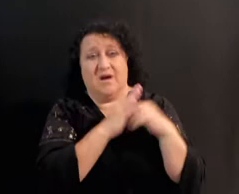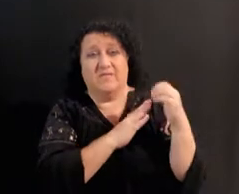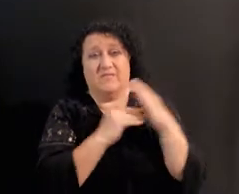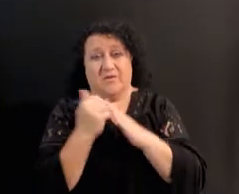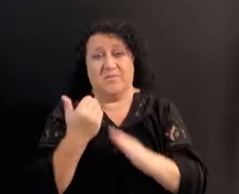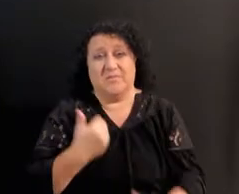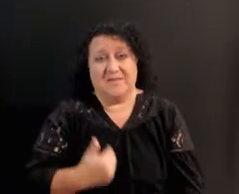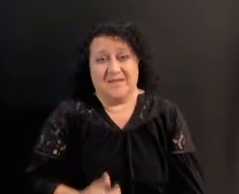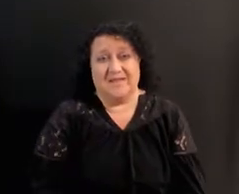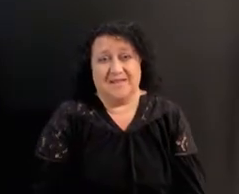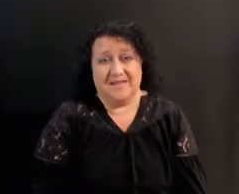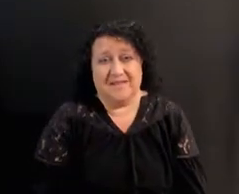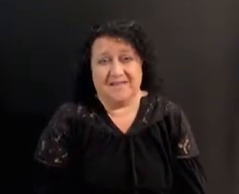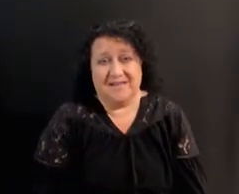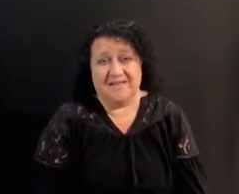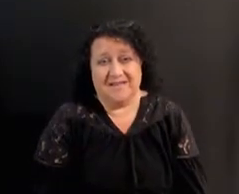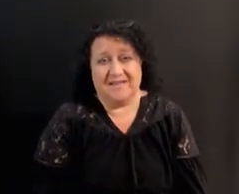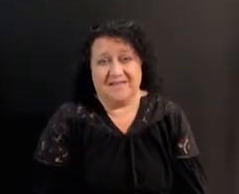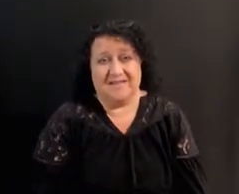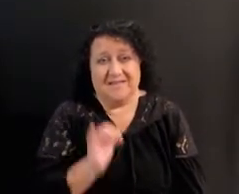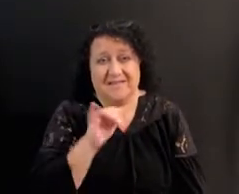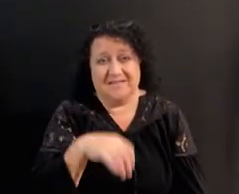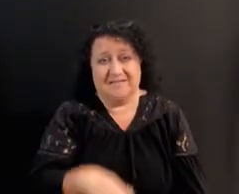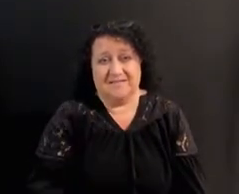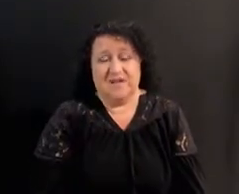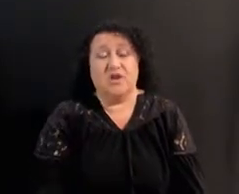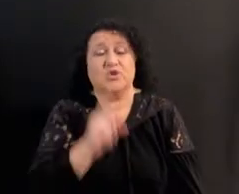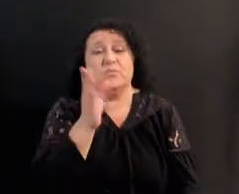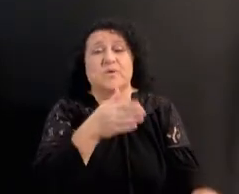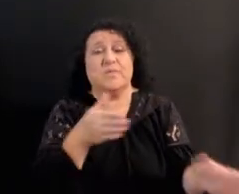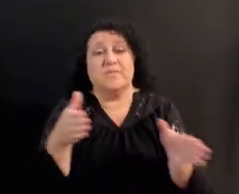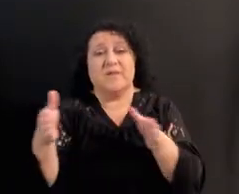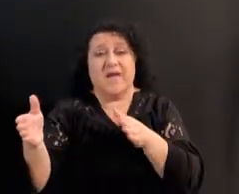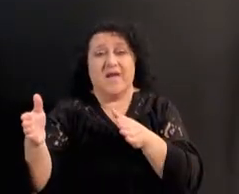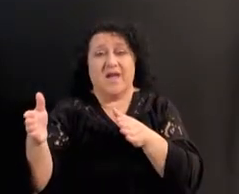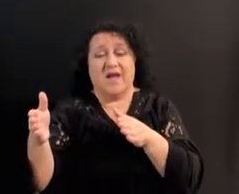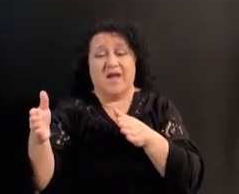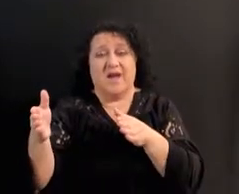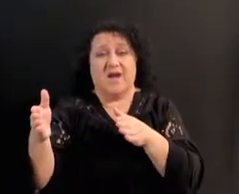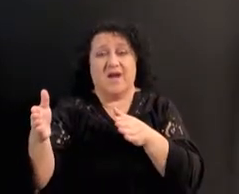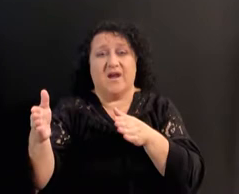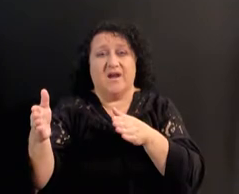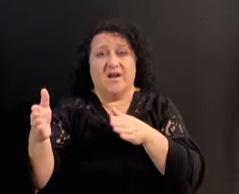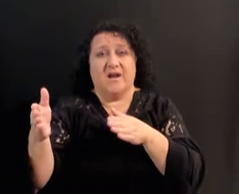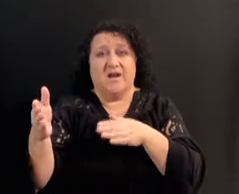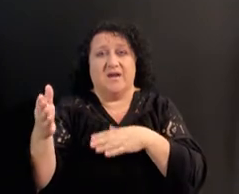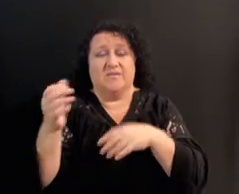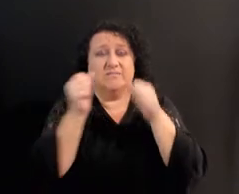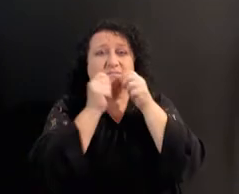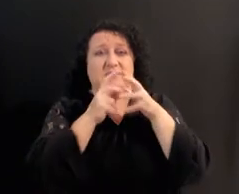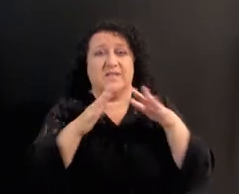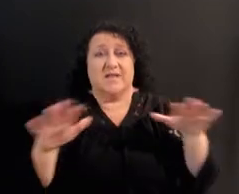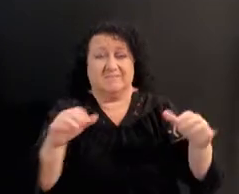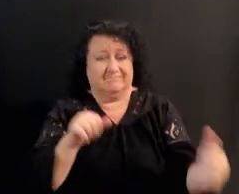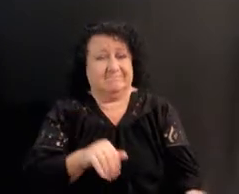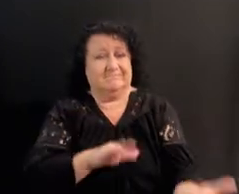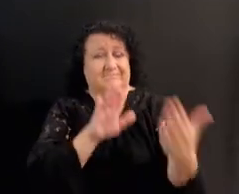You prepare a table before me in the presence of my